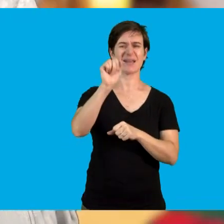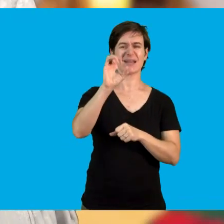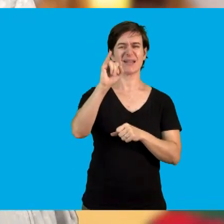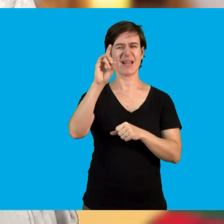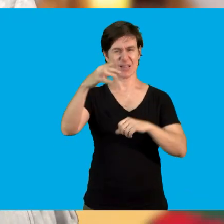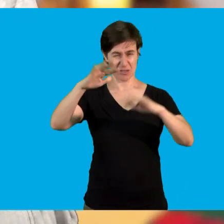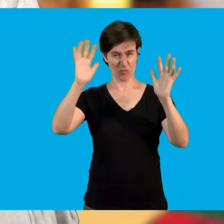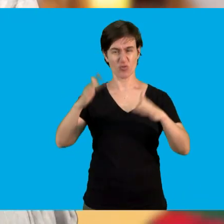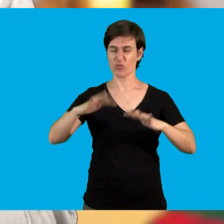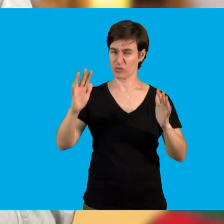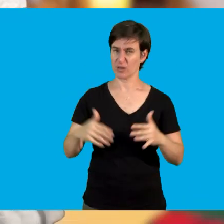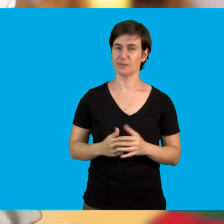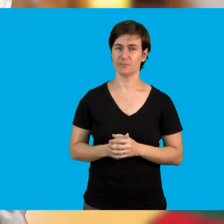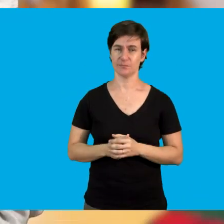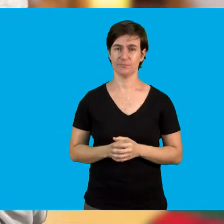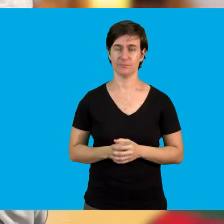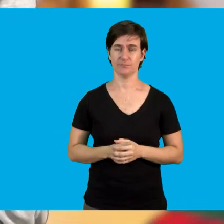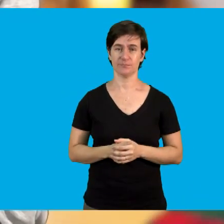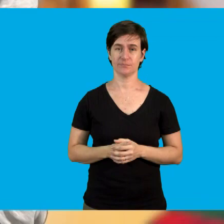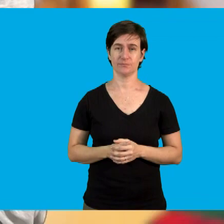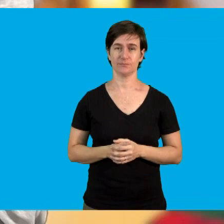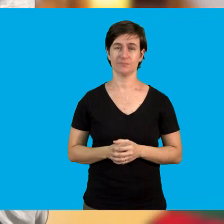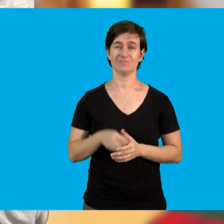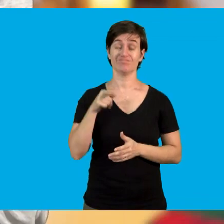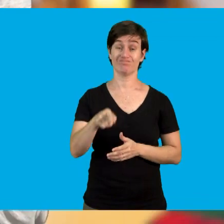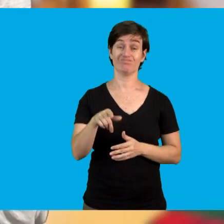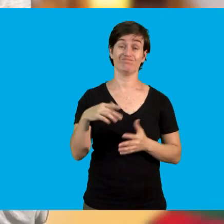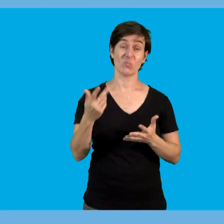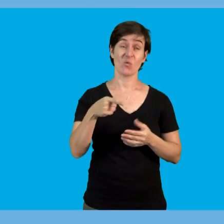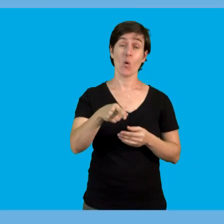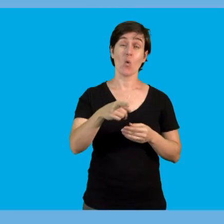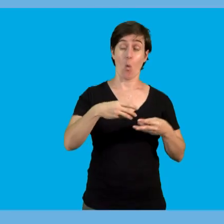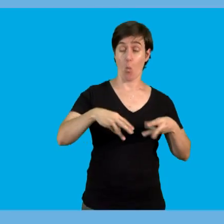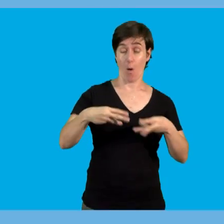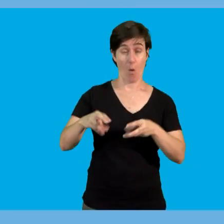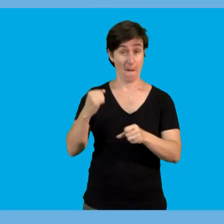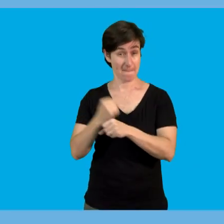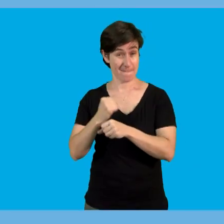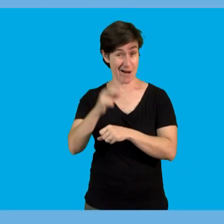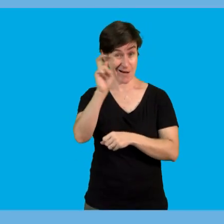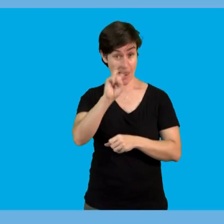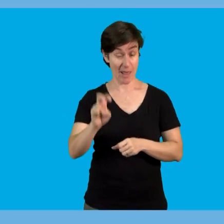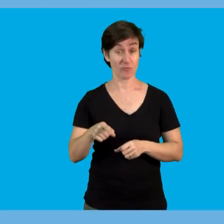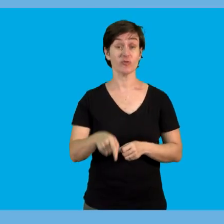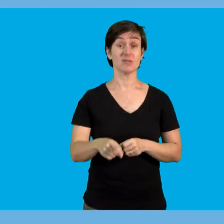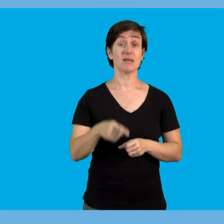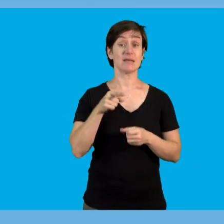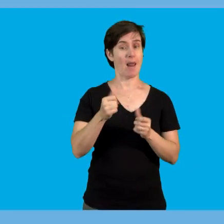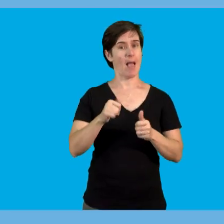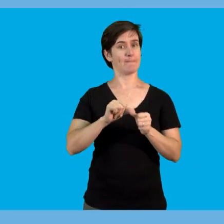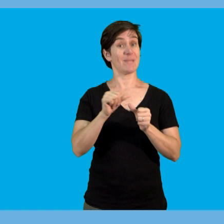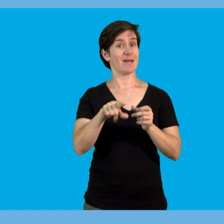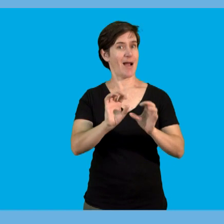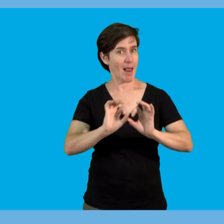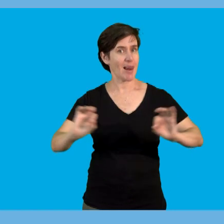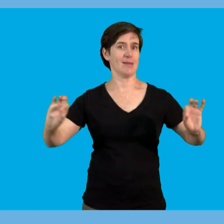sulfur dioxide dissolves in the atmosphere. So the renewable sources of electricity, they do not produce the greenhouse gases,